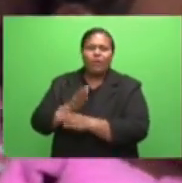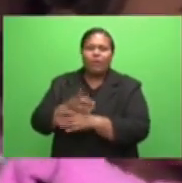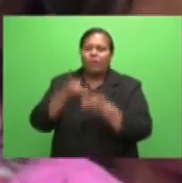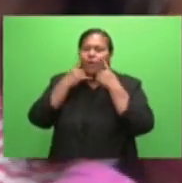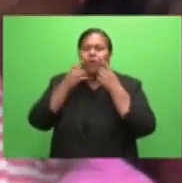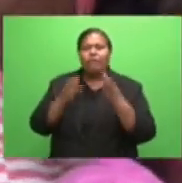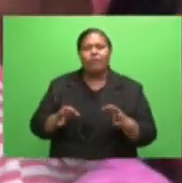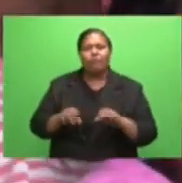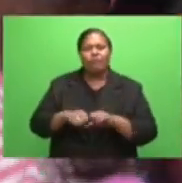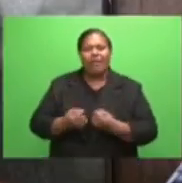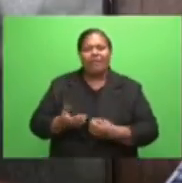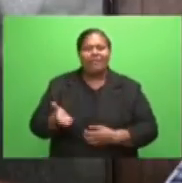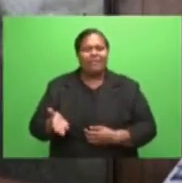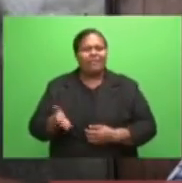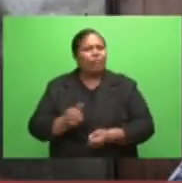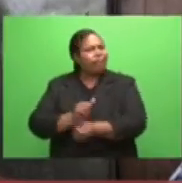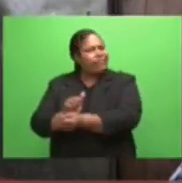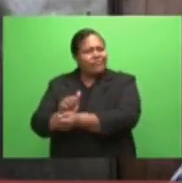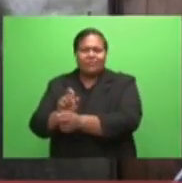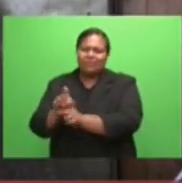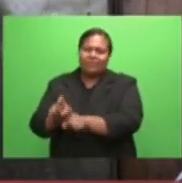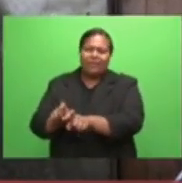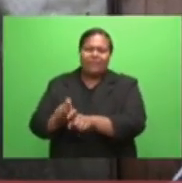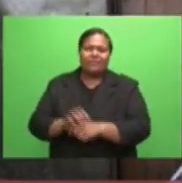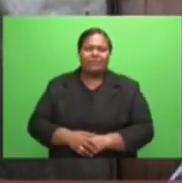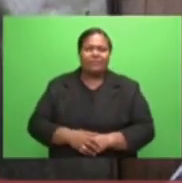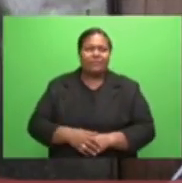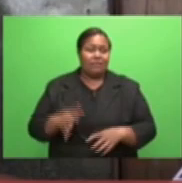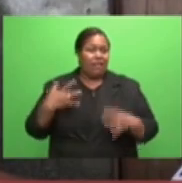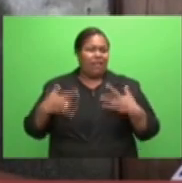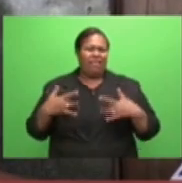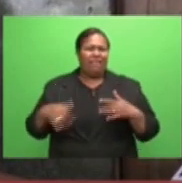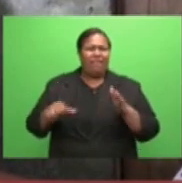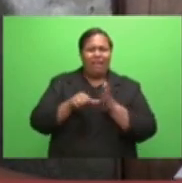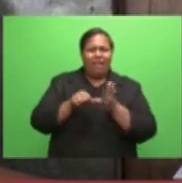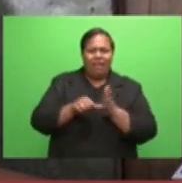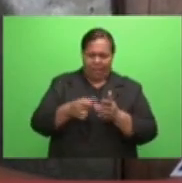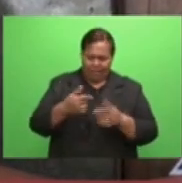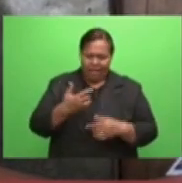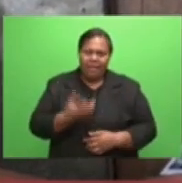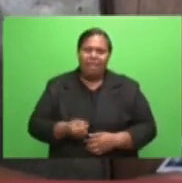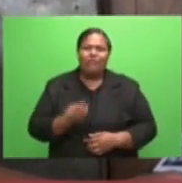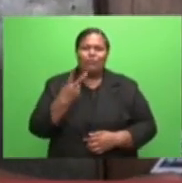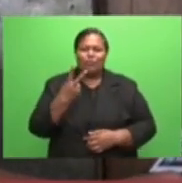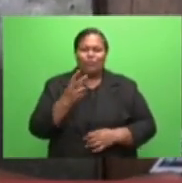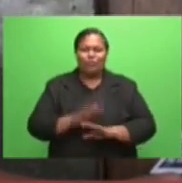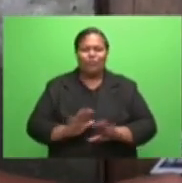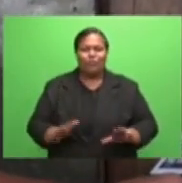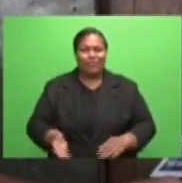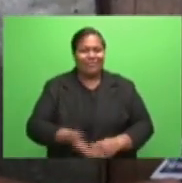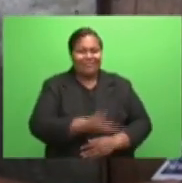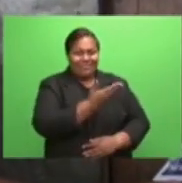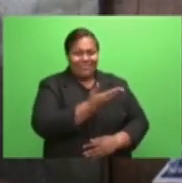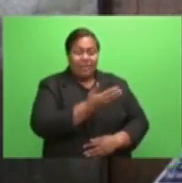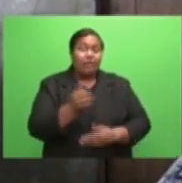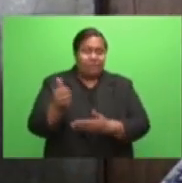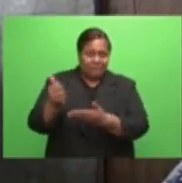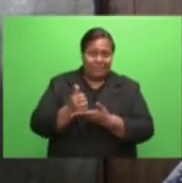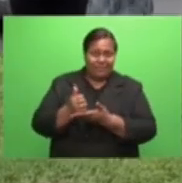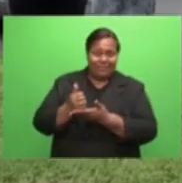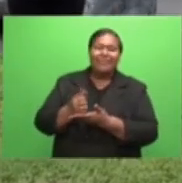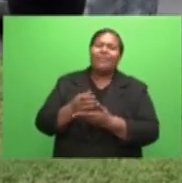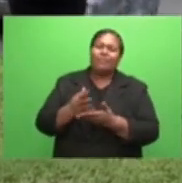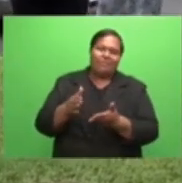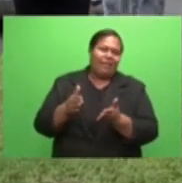curfew. Life is pretty tough these days and I have 2 children staying with me. This assistance will greatly help